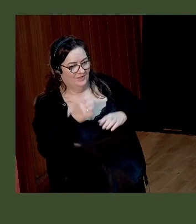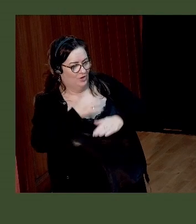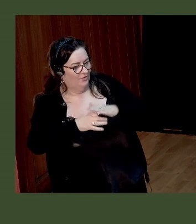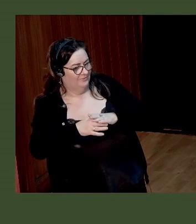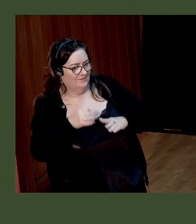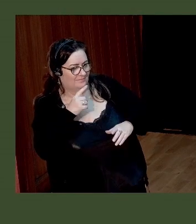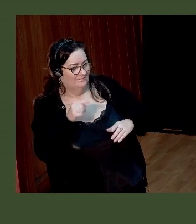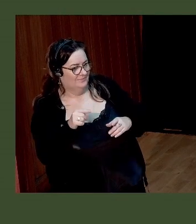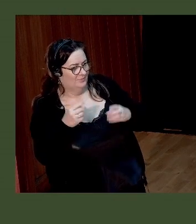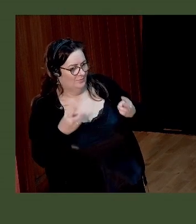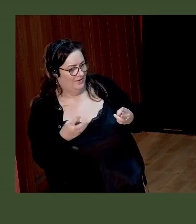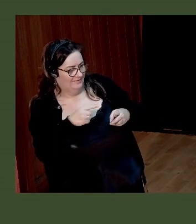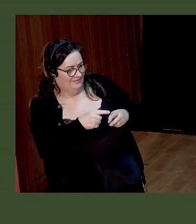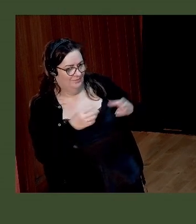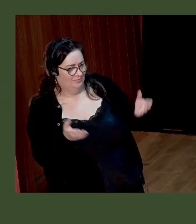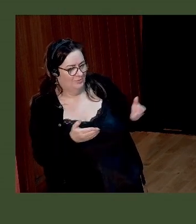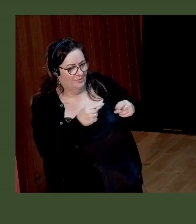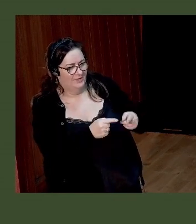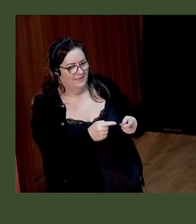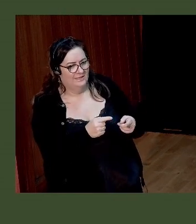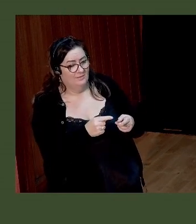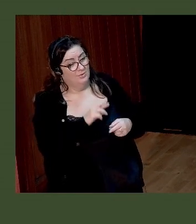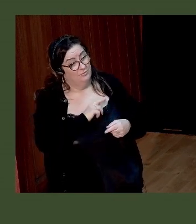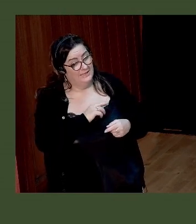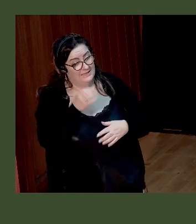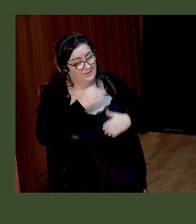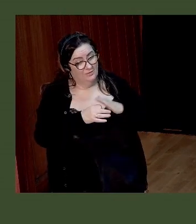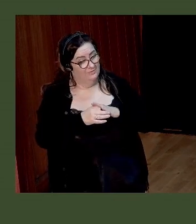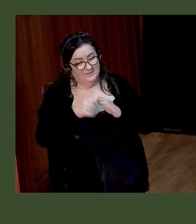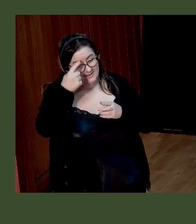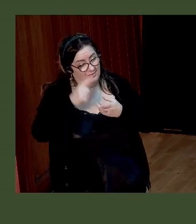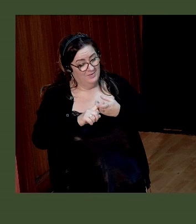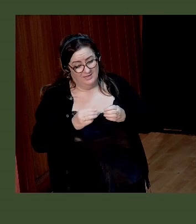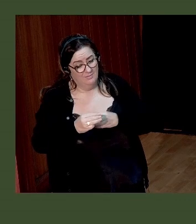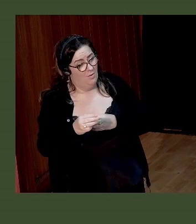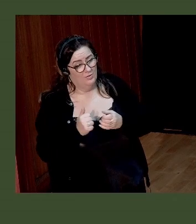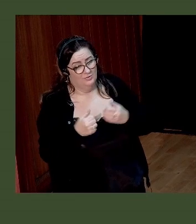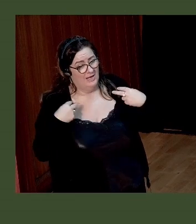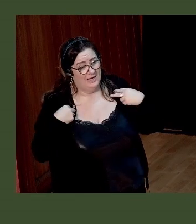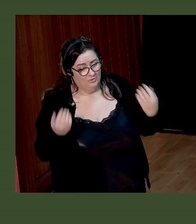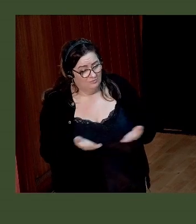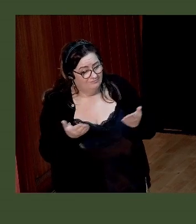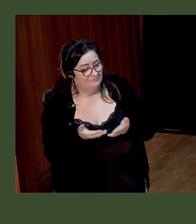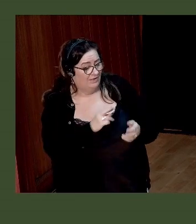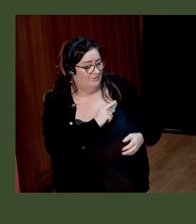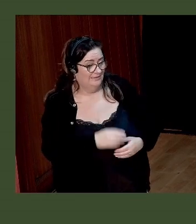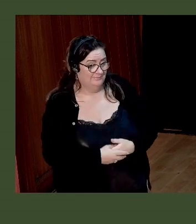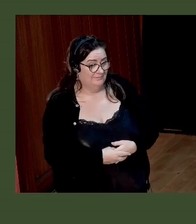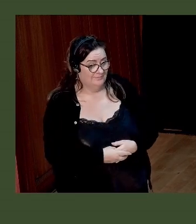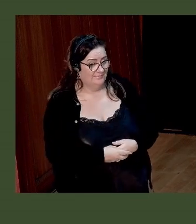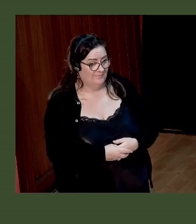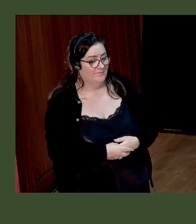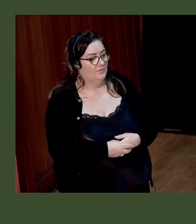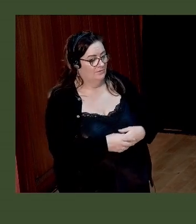simultaneously absolving the government from making any further major commitment to language issues. And so, the channel